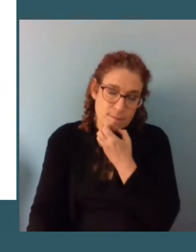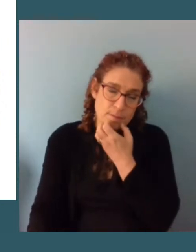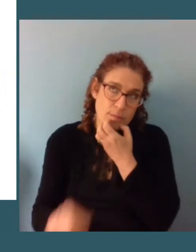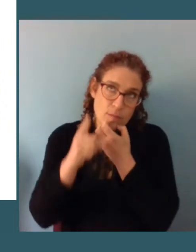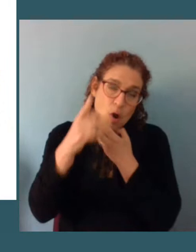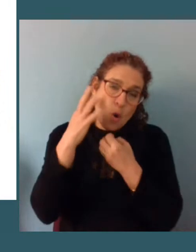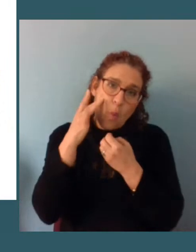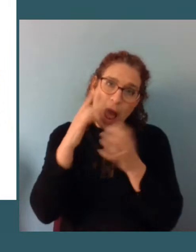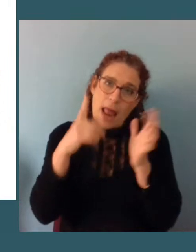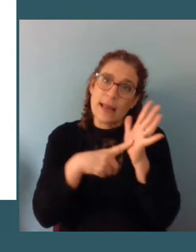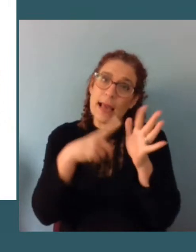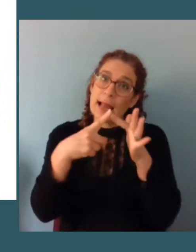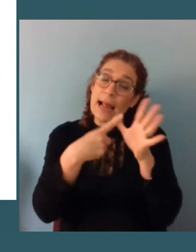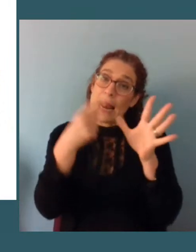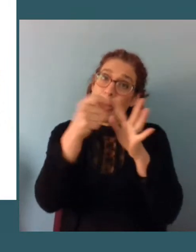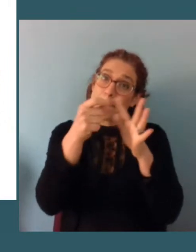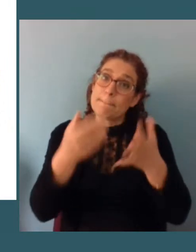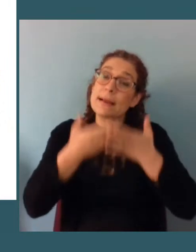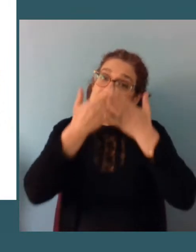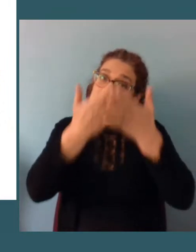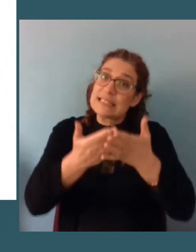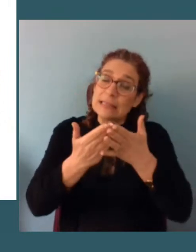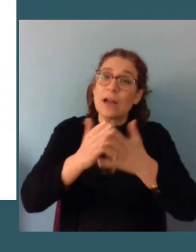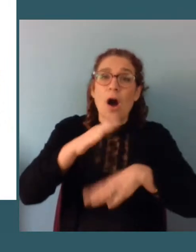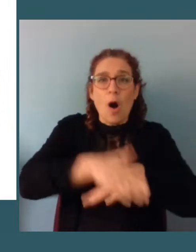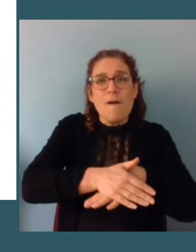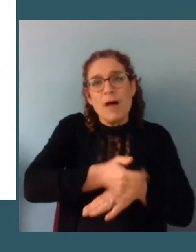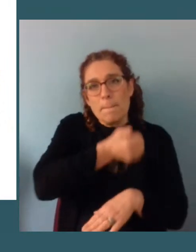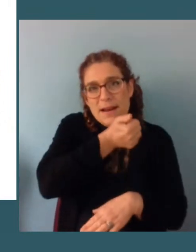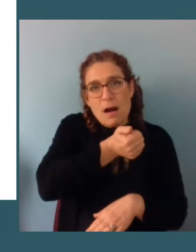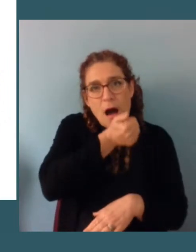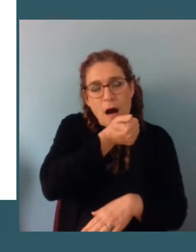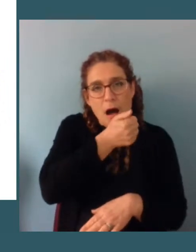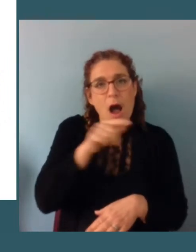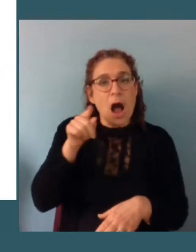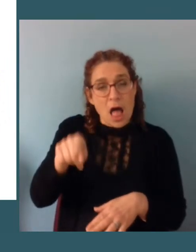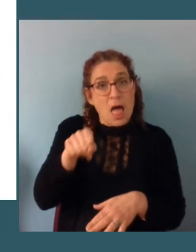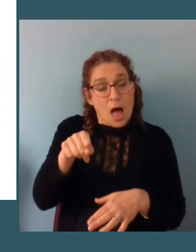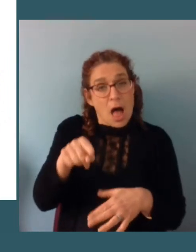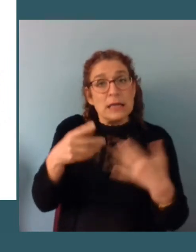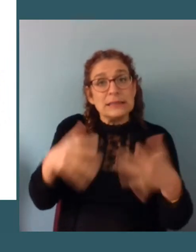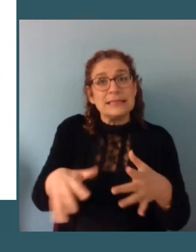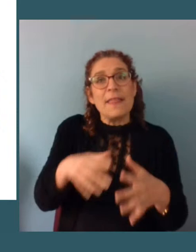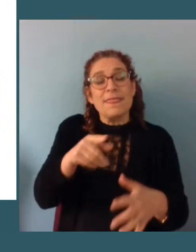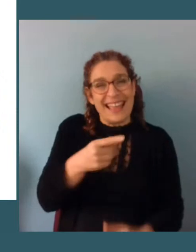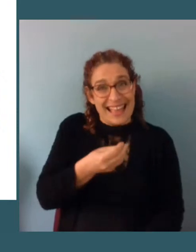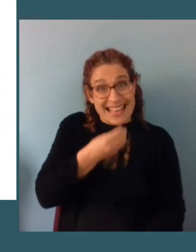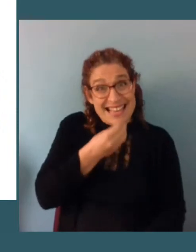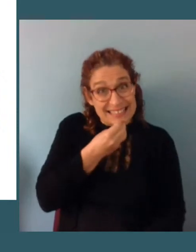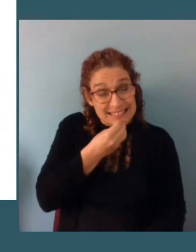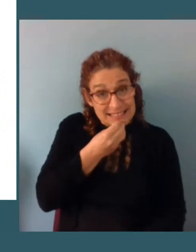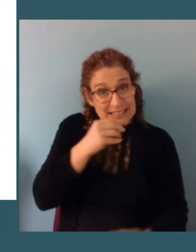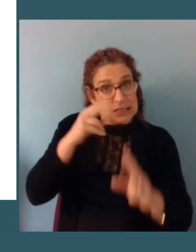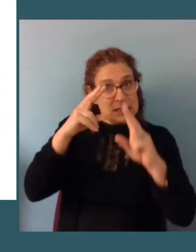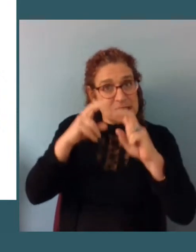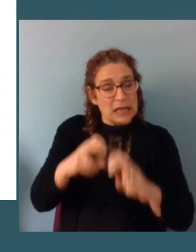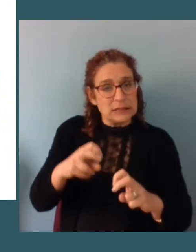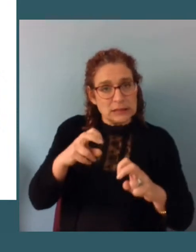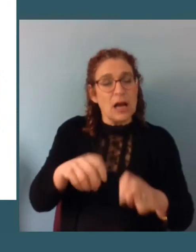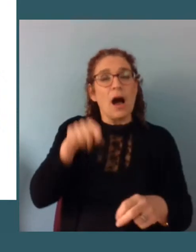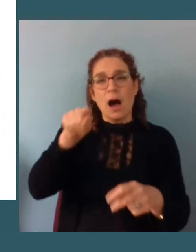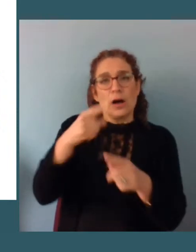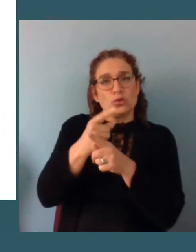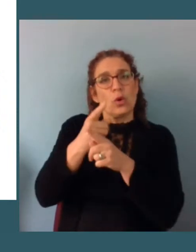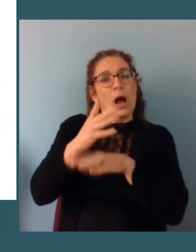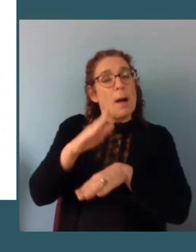study about peanuts, they went on to do what's called the EAT study, which was inquiring about tolerance.